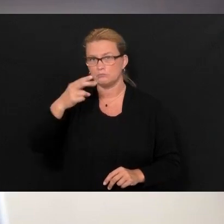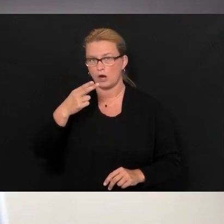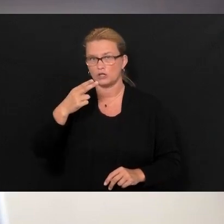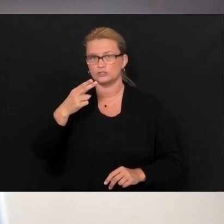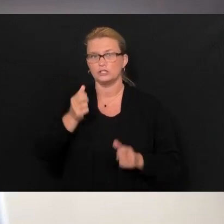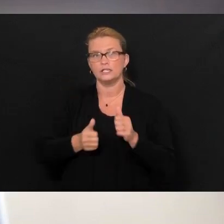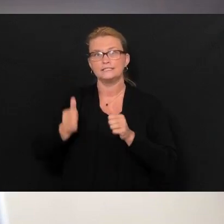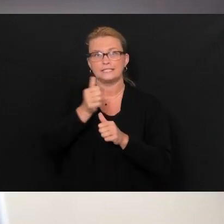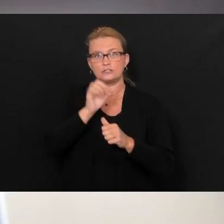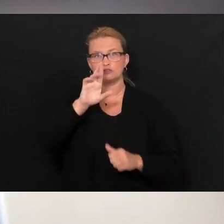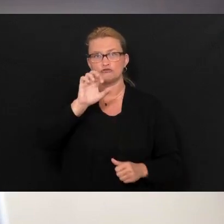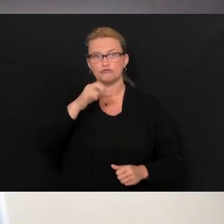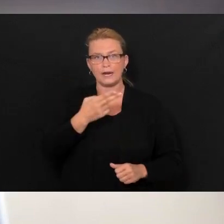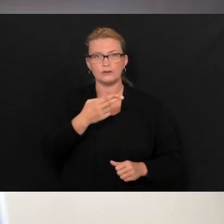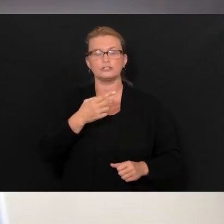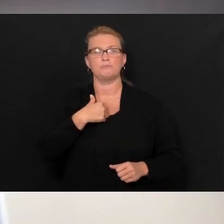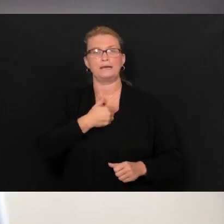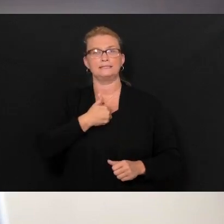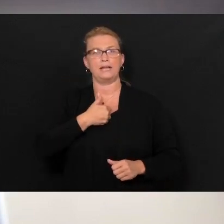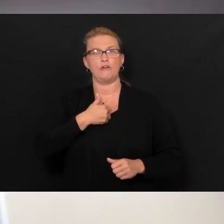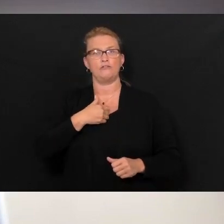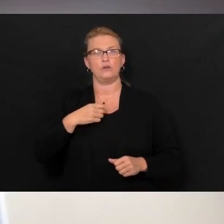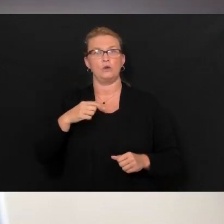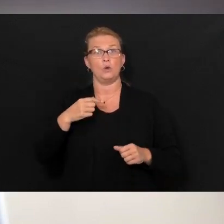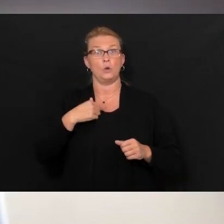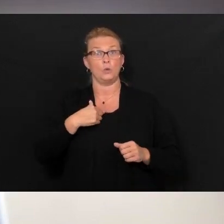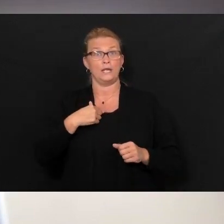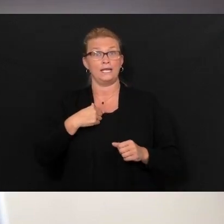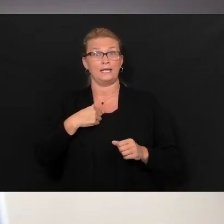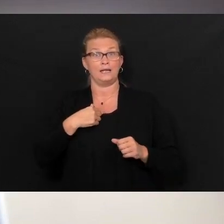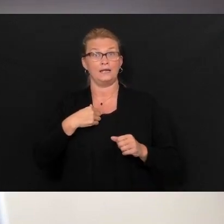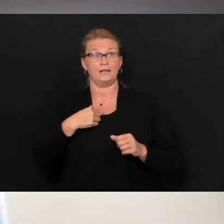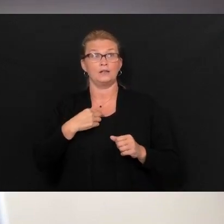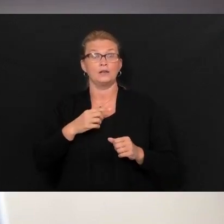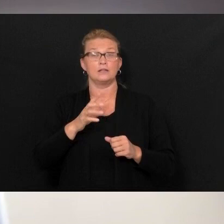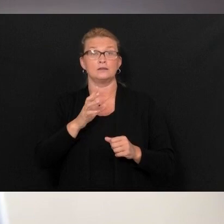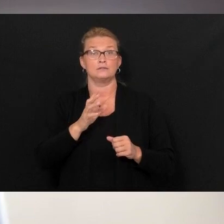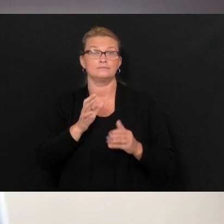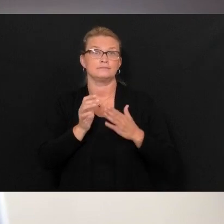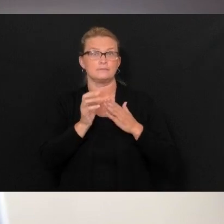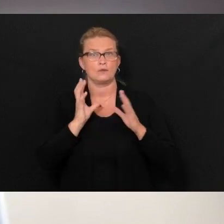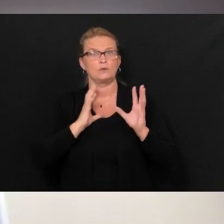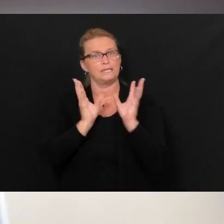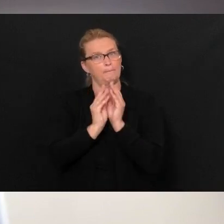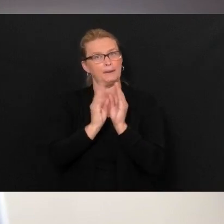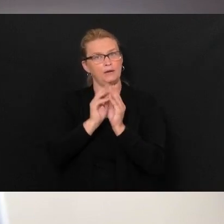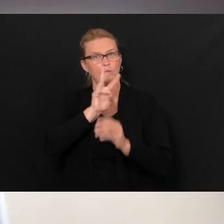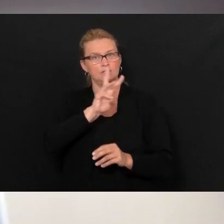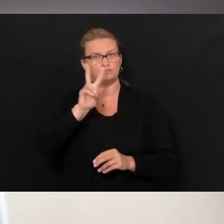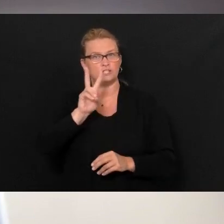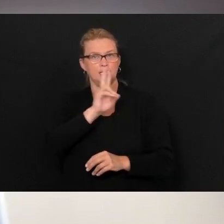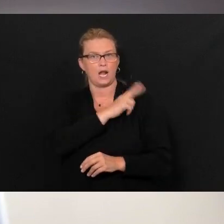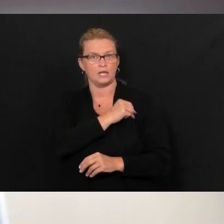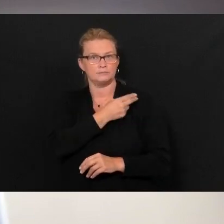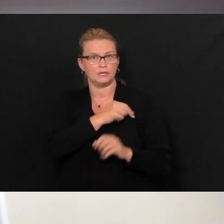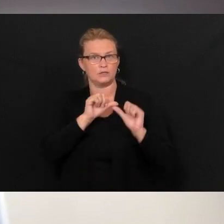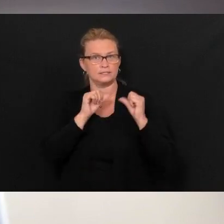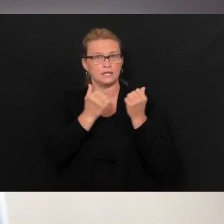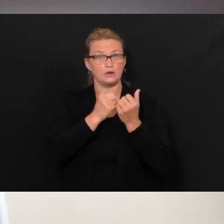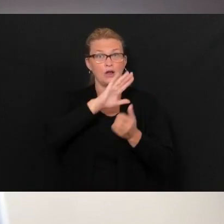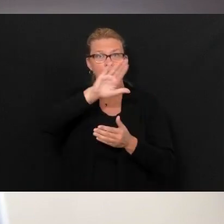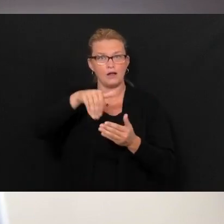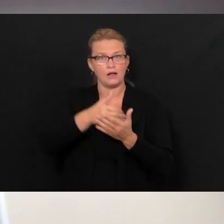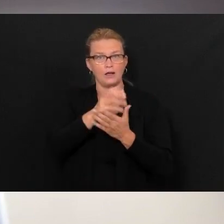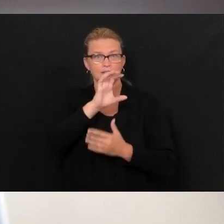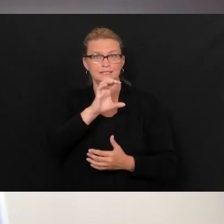Crouch, myself, and others had a call with led by the West Virginia Hospital Association, with all the CEOs from